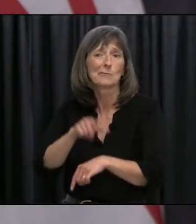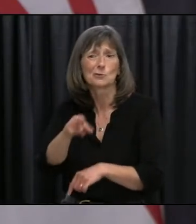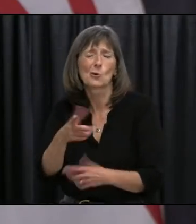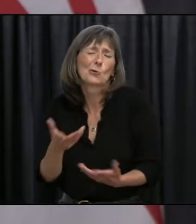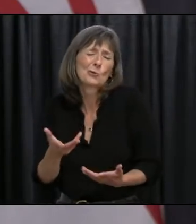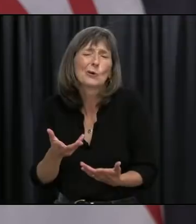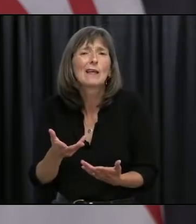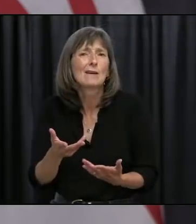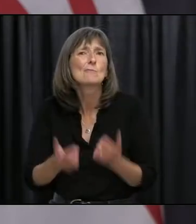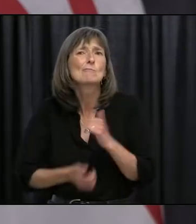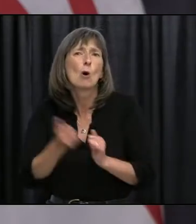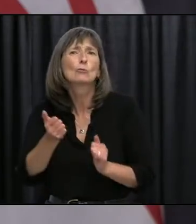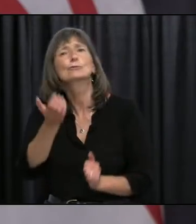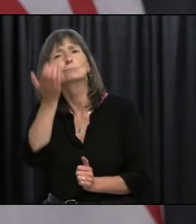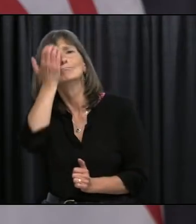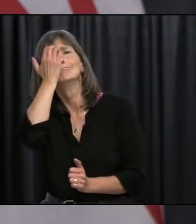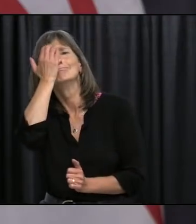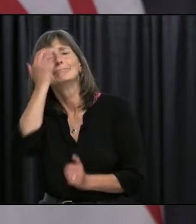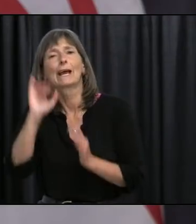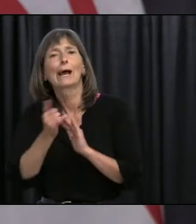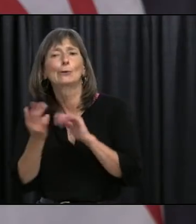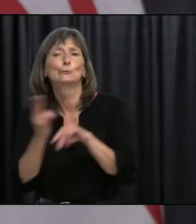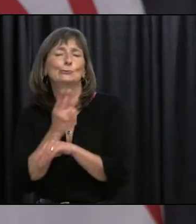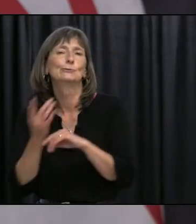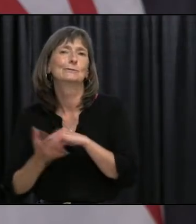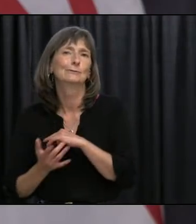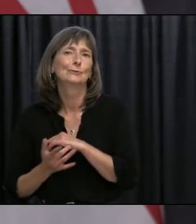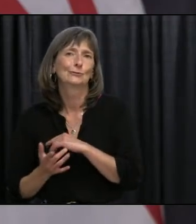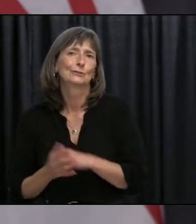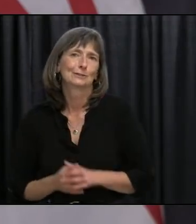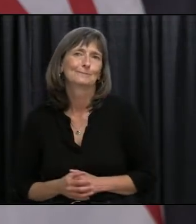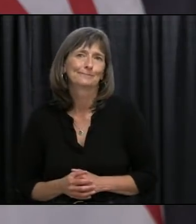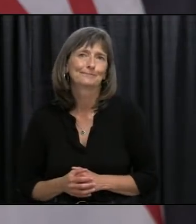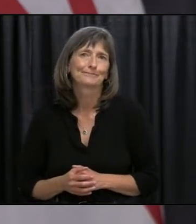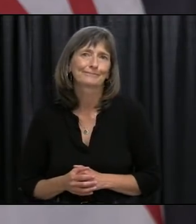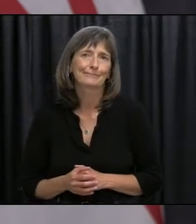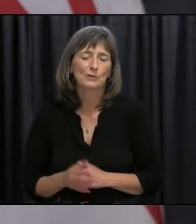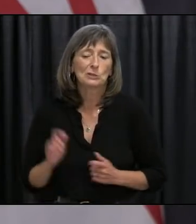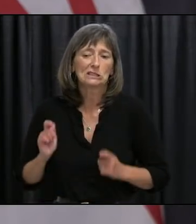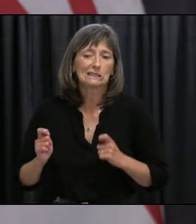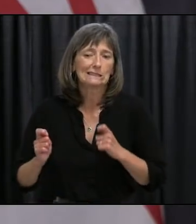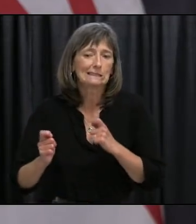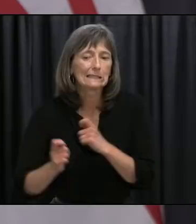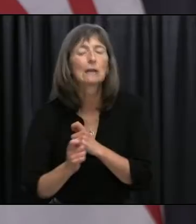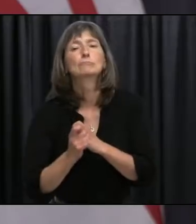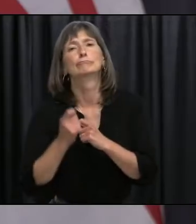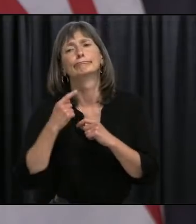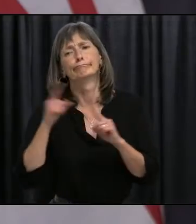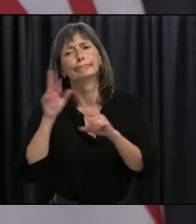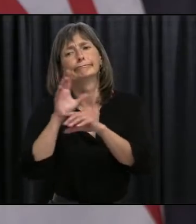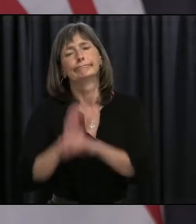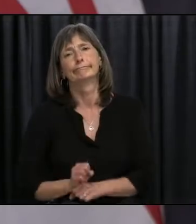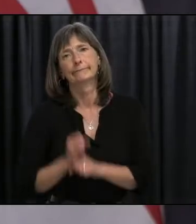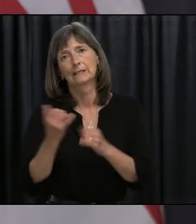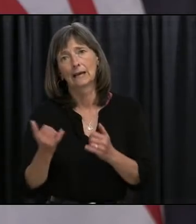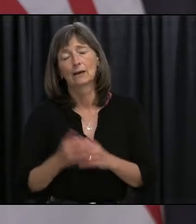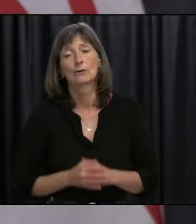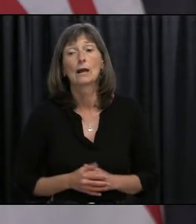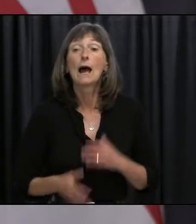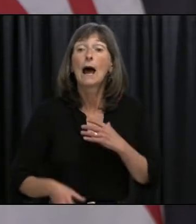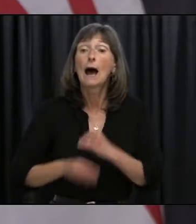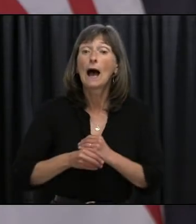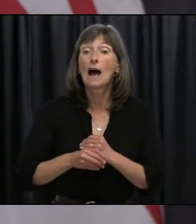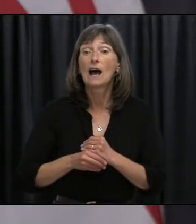and the introduction of technology in our education system is something that's been evolving. So adding the additional laptops for